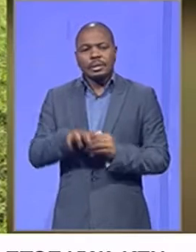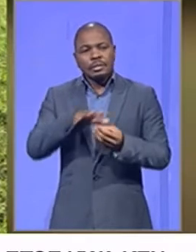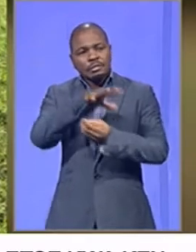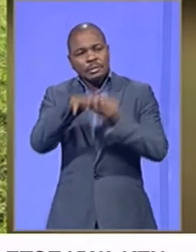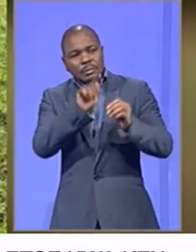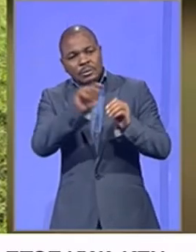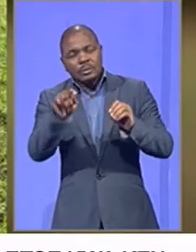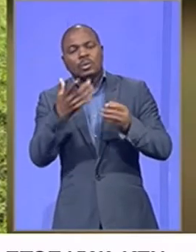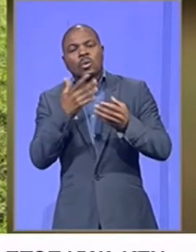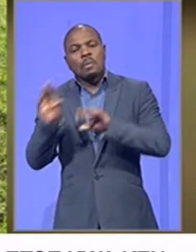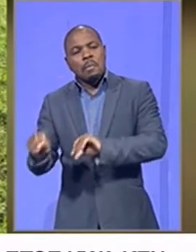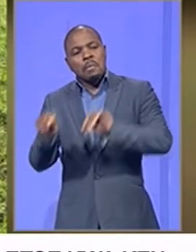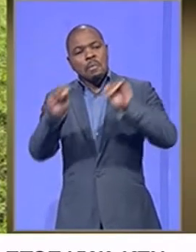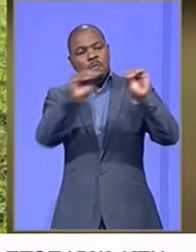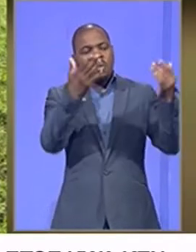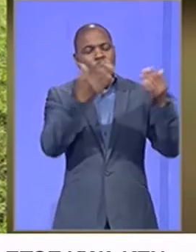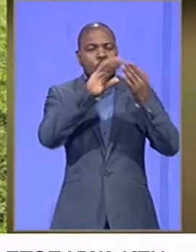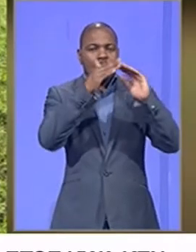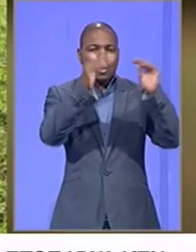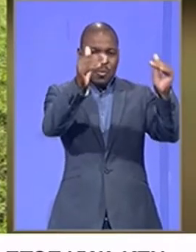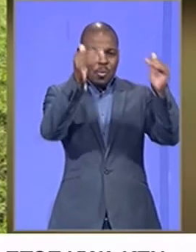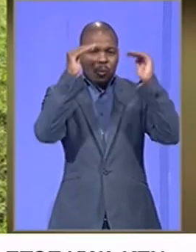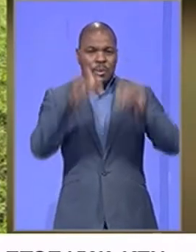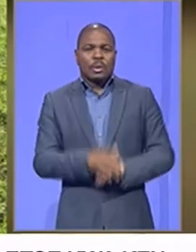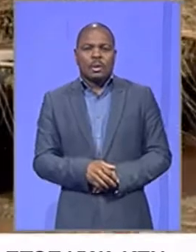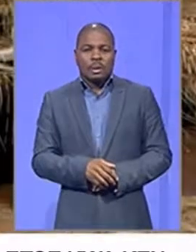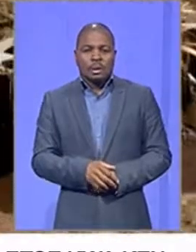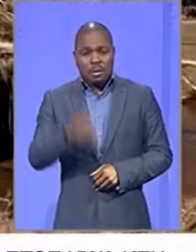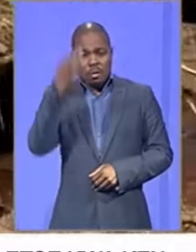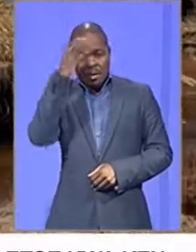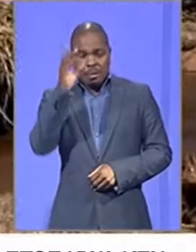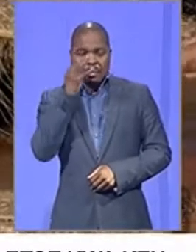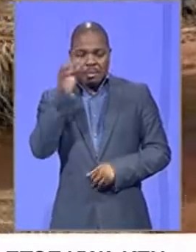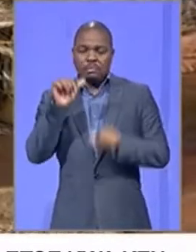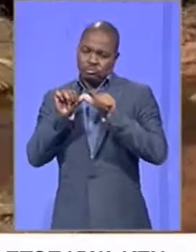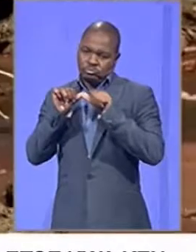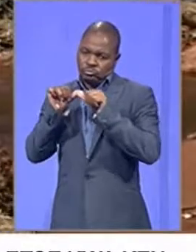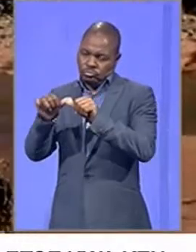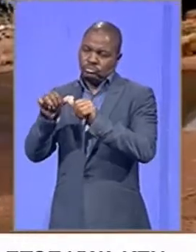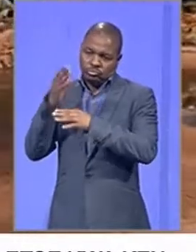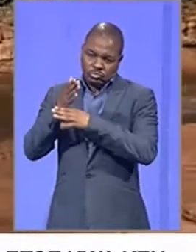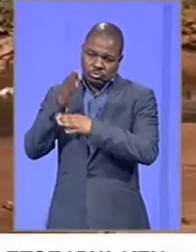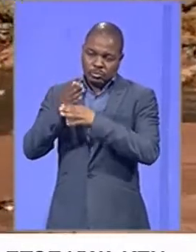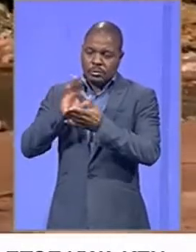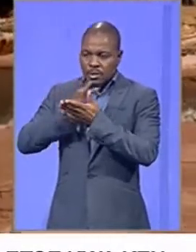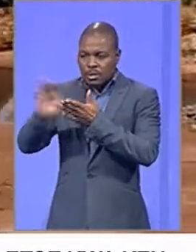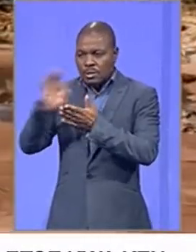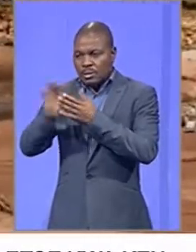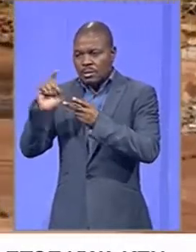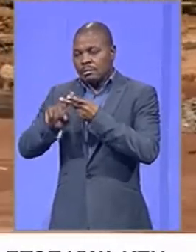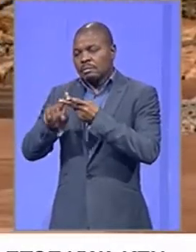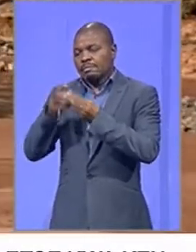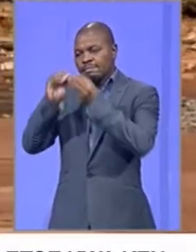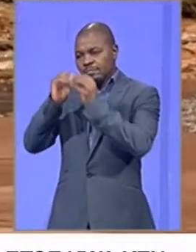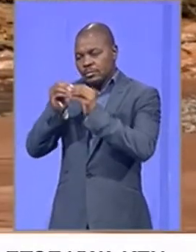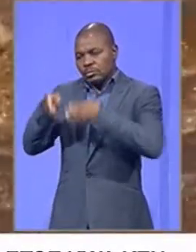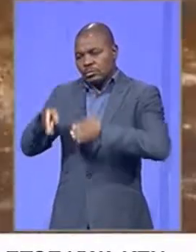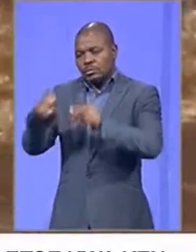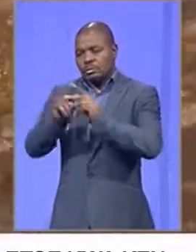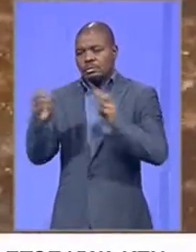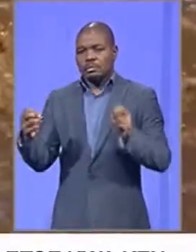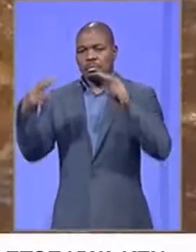tla fudusediwa kwa diholong tsa baagi. Puso ya re tiro e tsweletse ya go baakanya le go phepafatsa ditsela, matsibogo